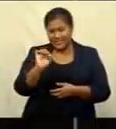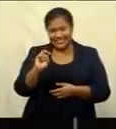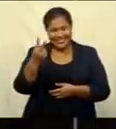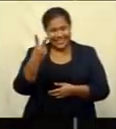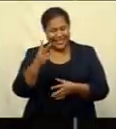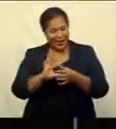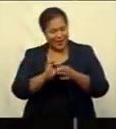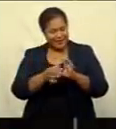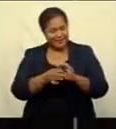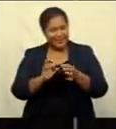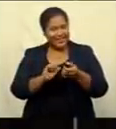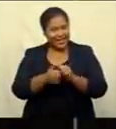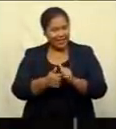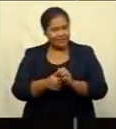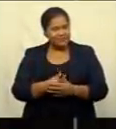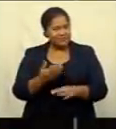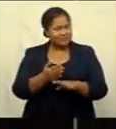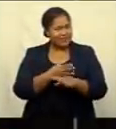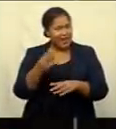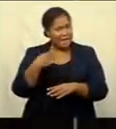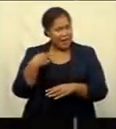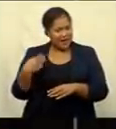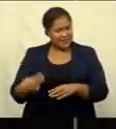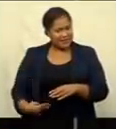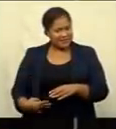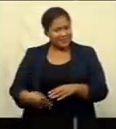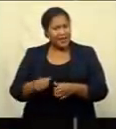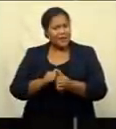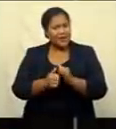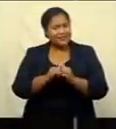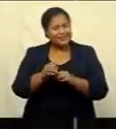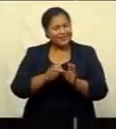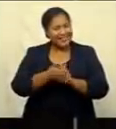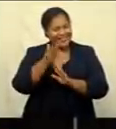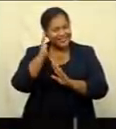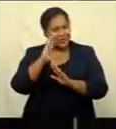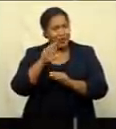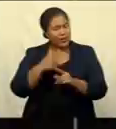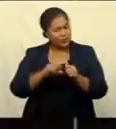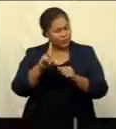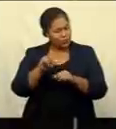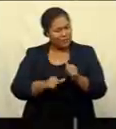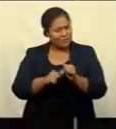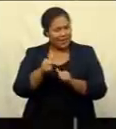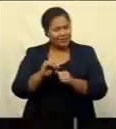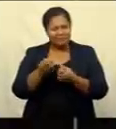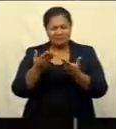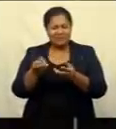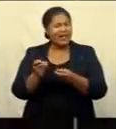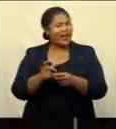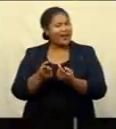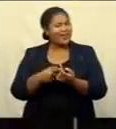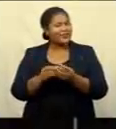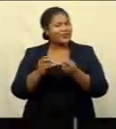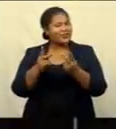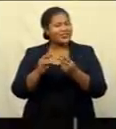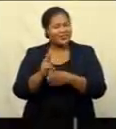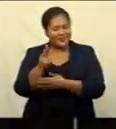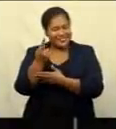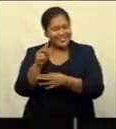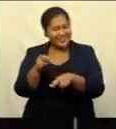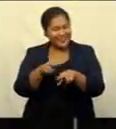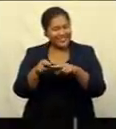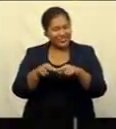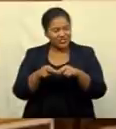Olympic Games. The former Maris Brothers High School student wants to do better after getting another chance to represent Fiji. Caroline